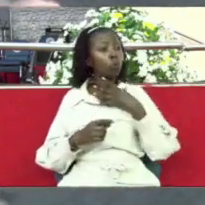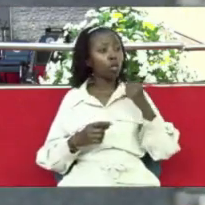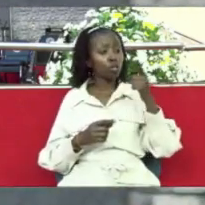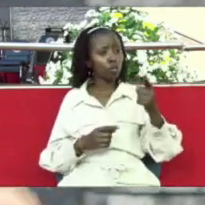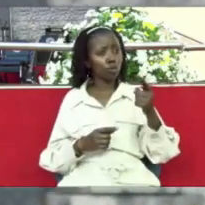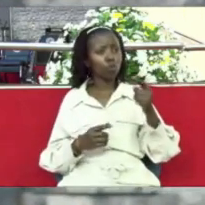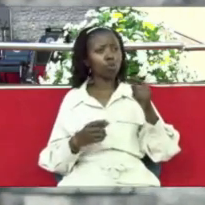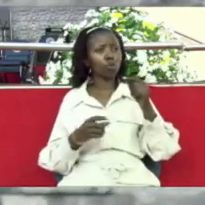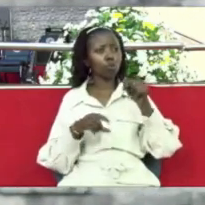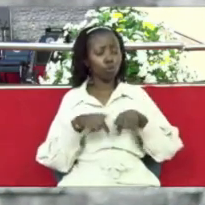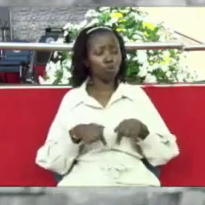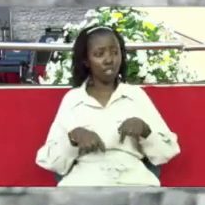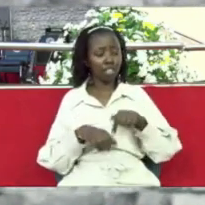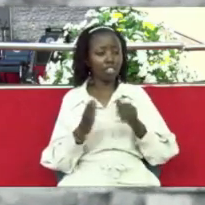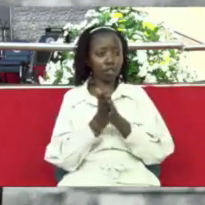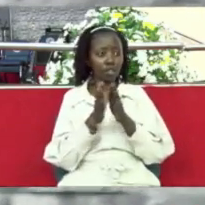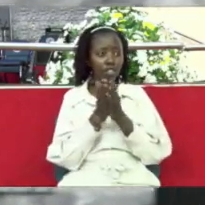this scripture